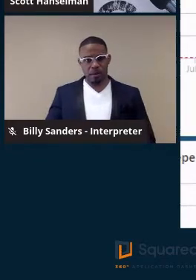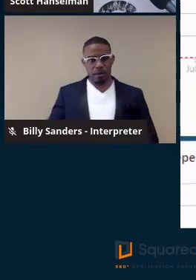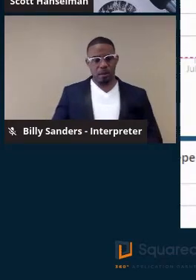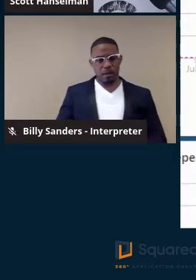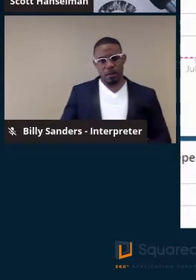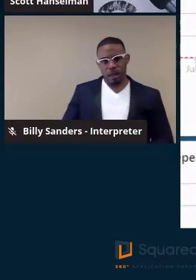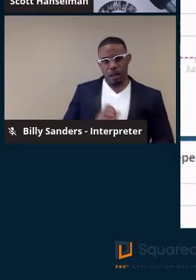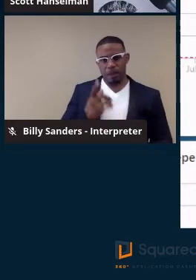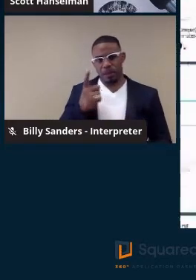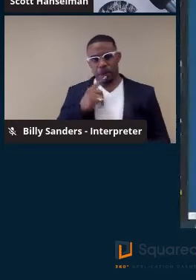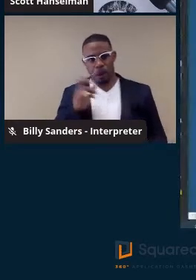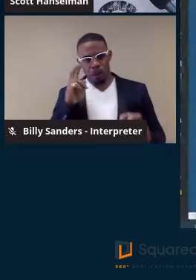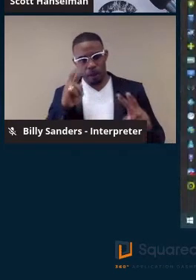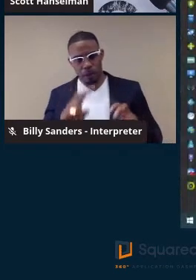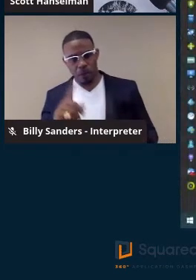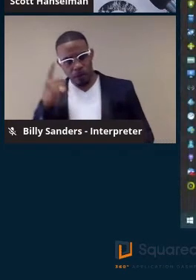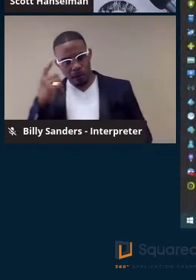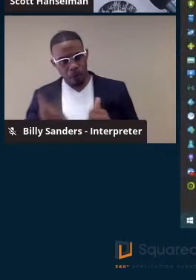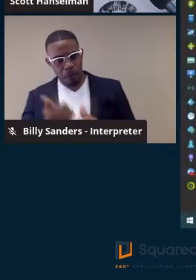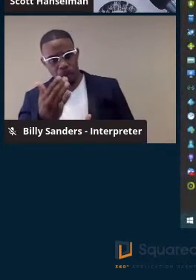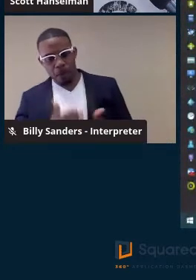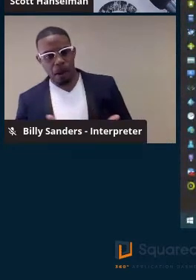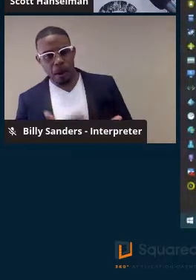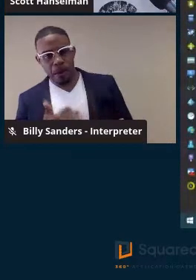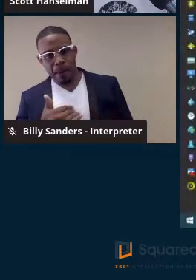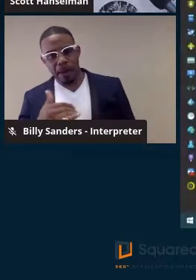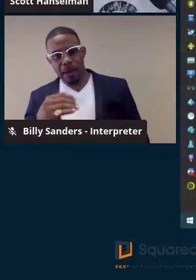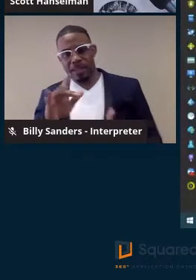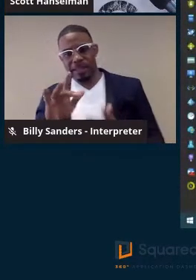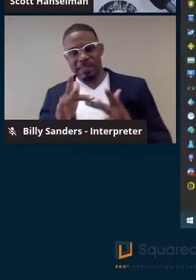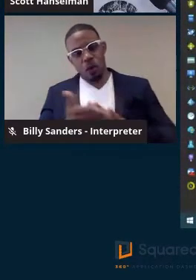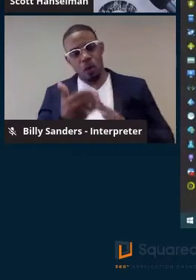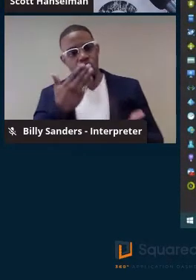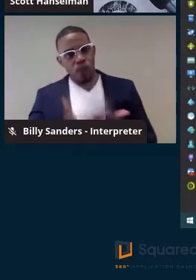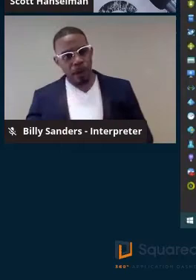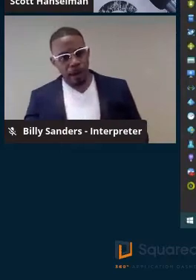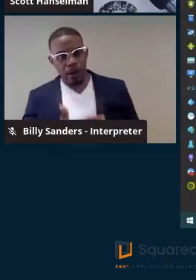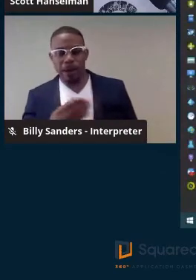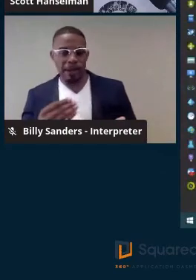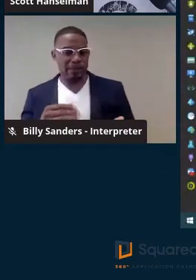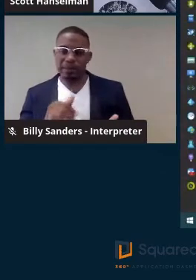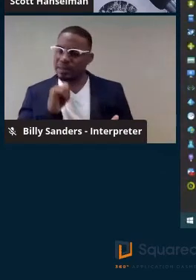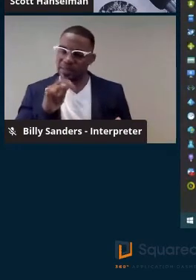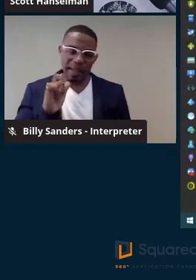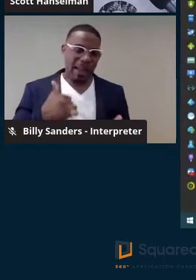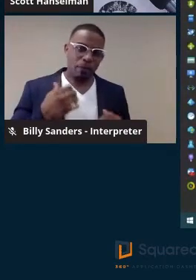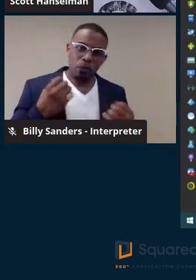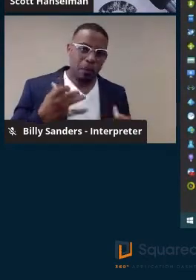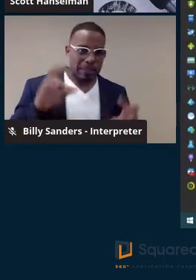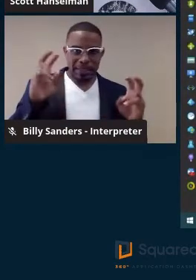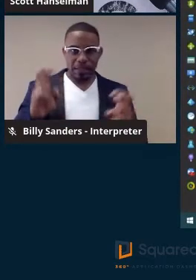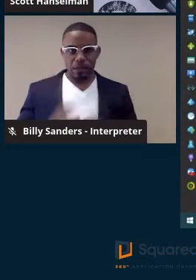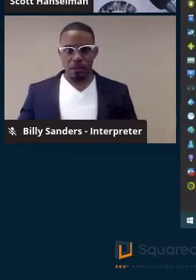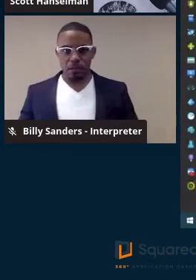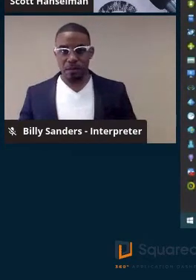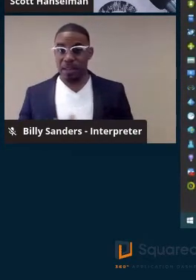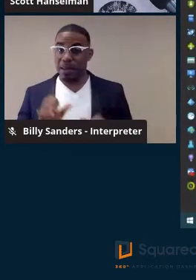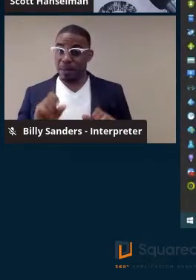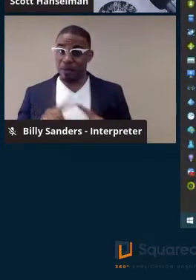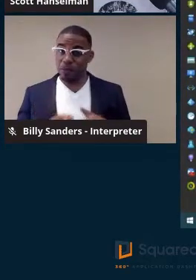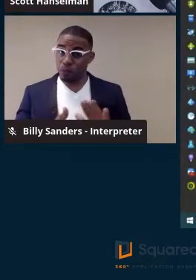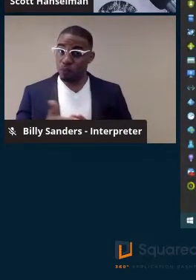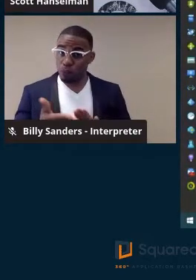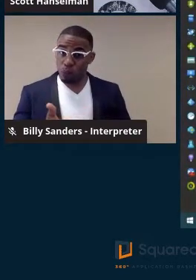explore. But for the most part, my site runs well and it doesn't have too much of an issue. And I'm able to